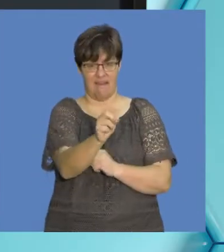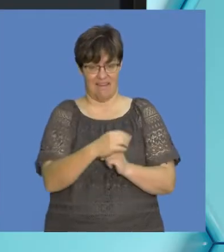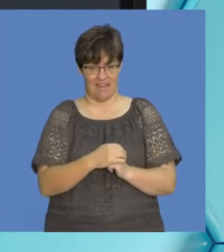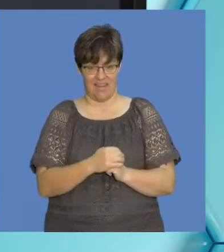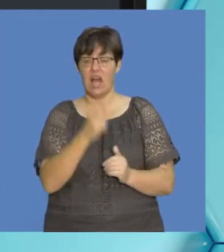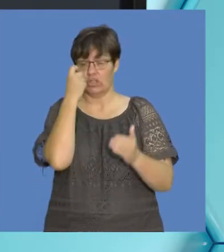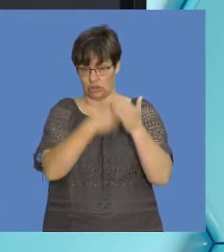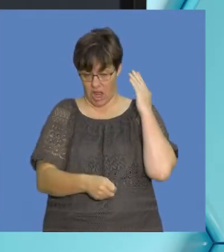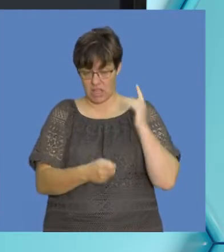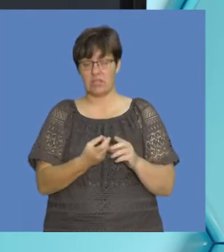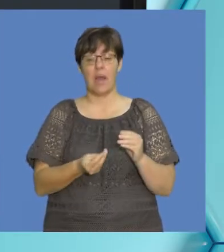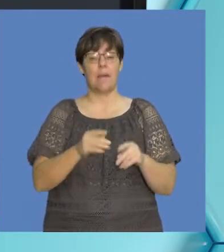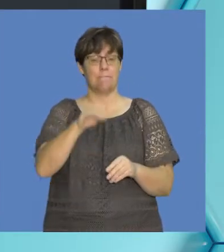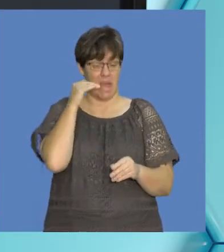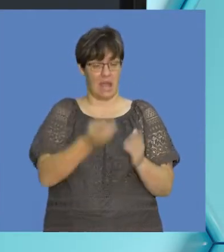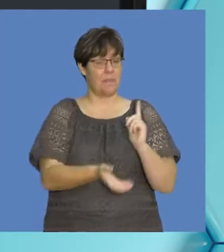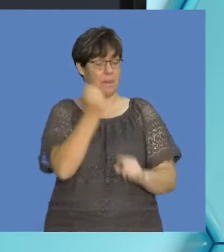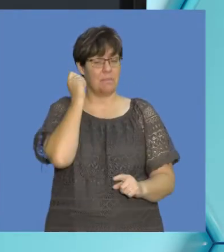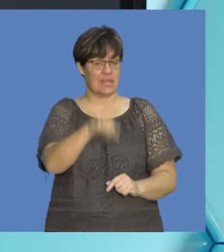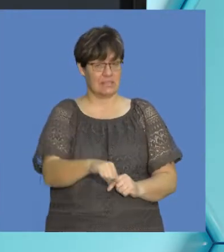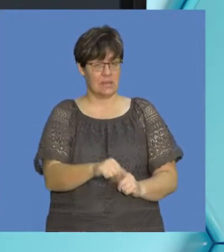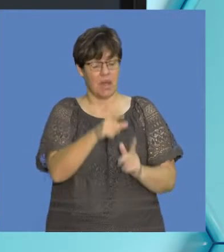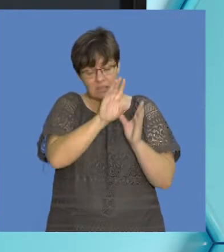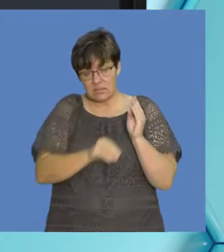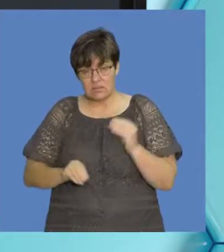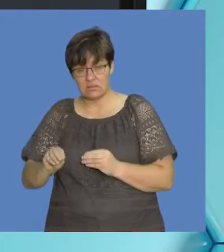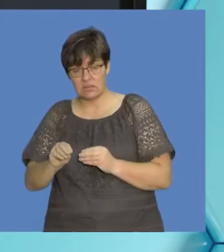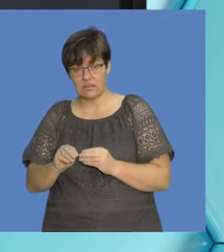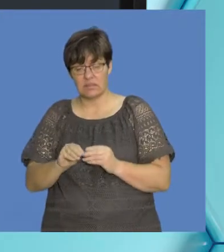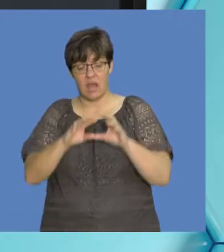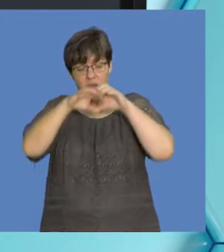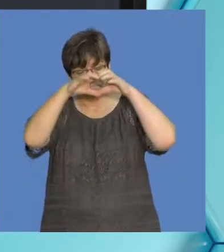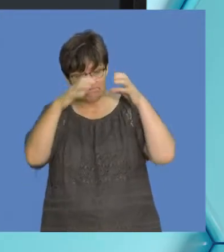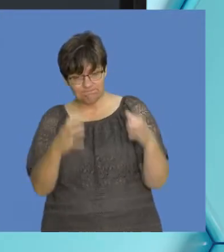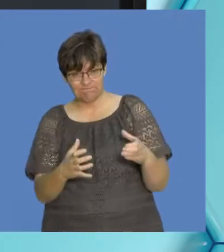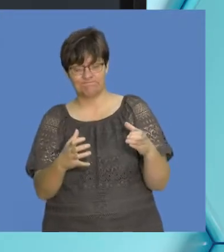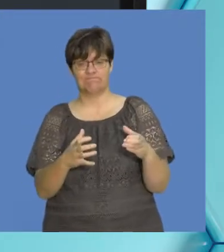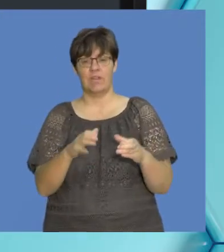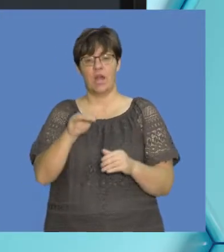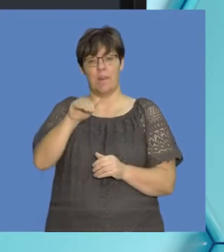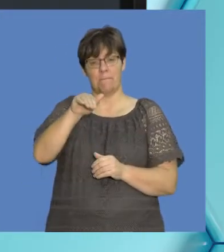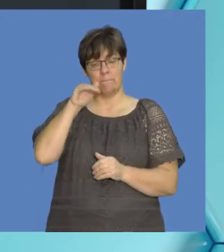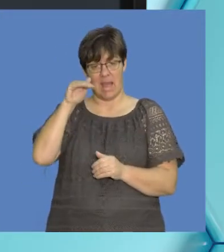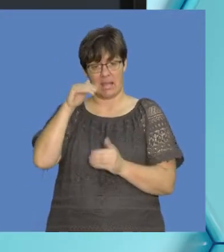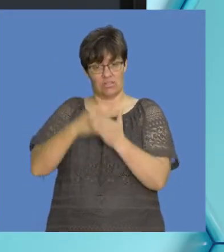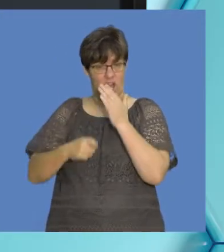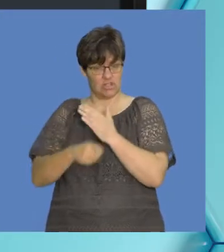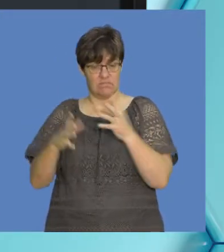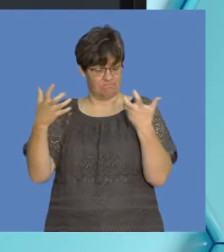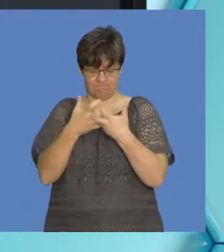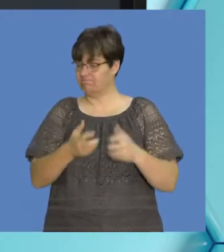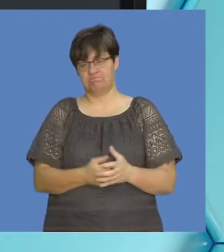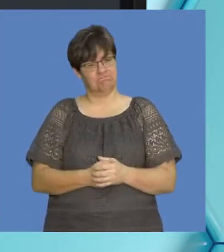it's a charge that's levied by the bank, but it does not fall within the ambit or the umbrella of bank